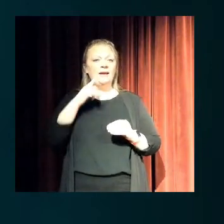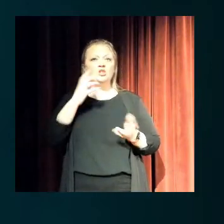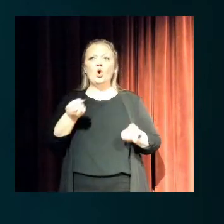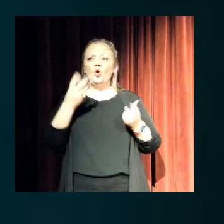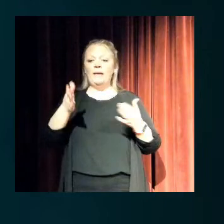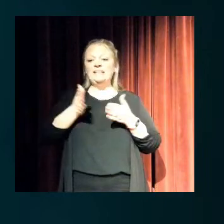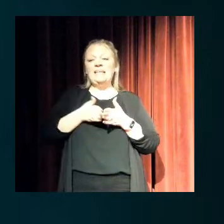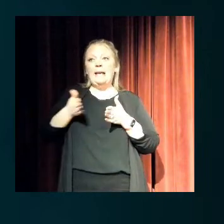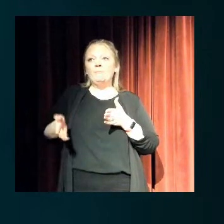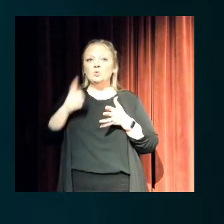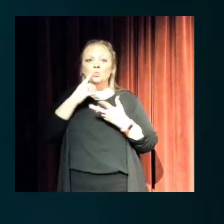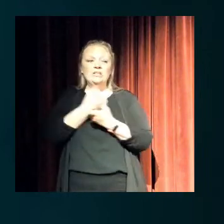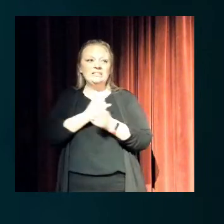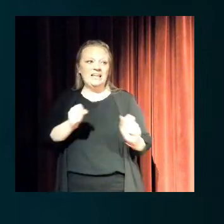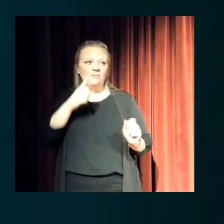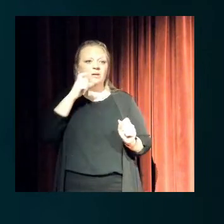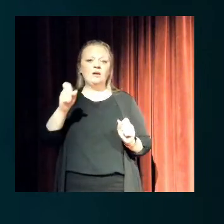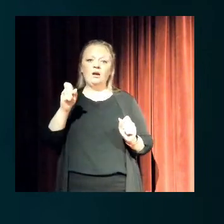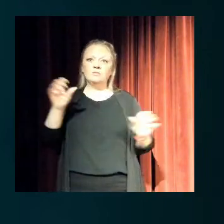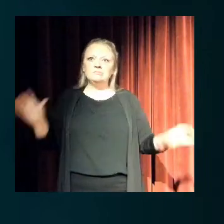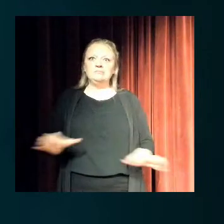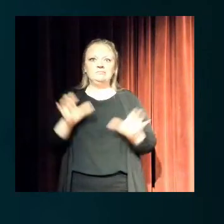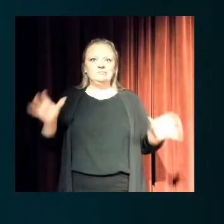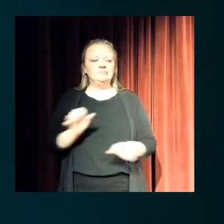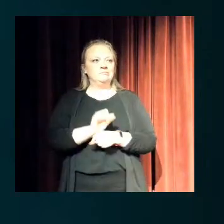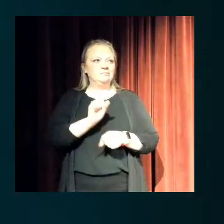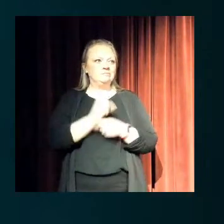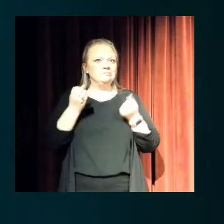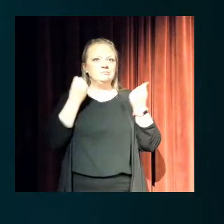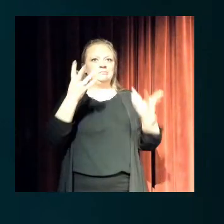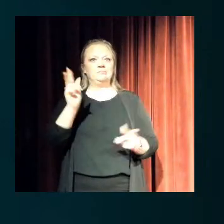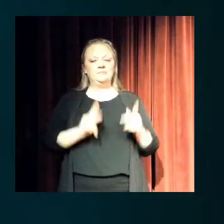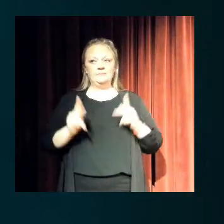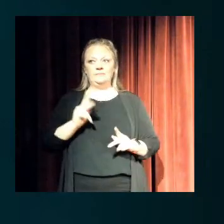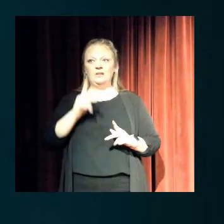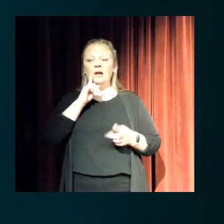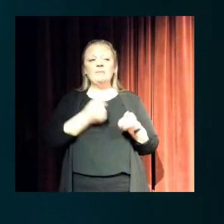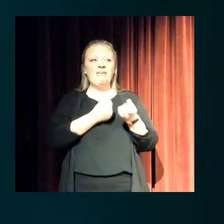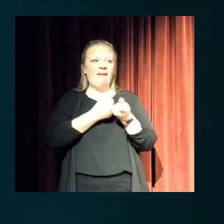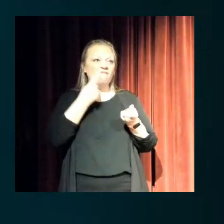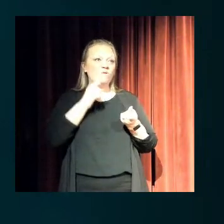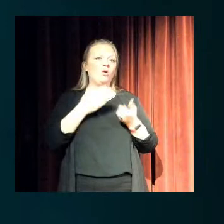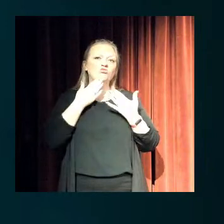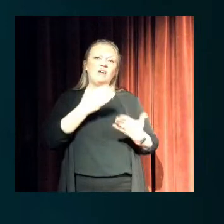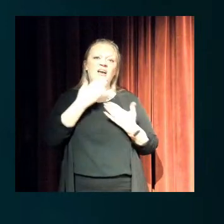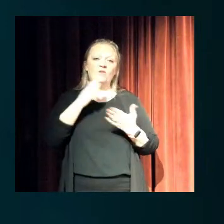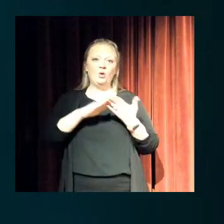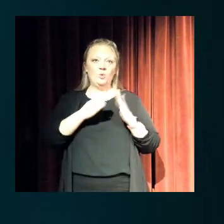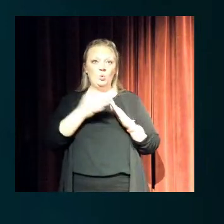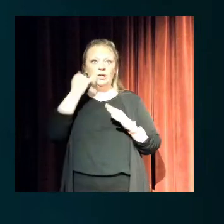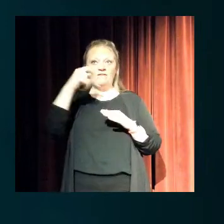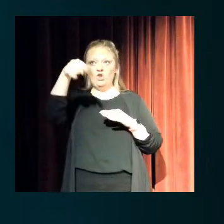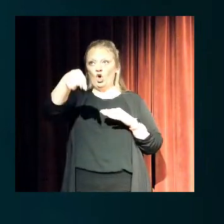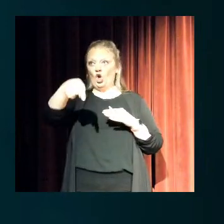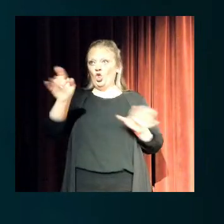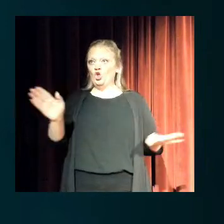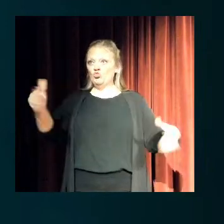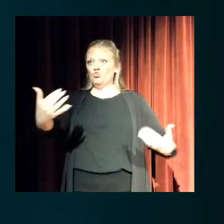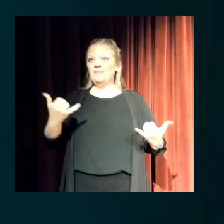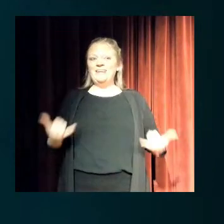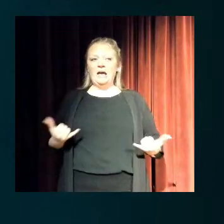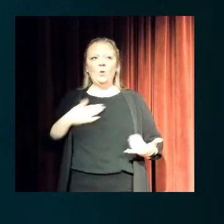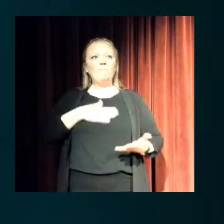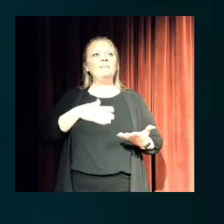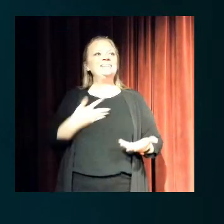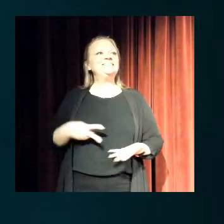of our neighbors were saved because of the work of many. On behalf of a grateful community, if you are in this room now,